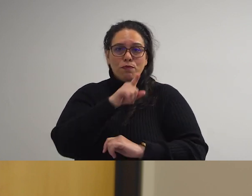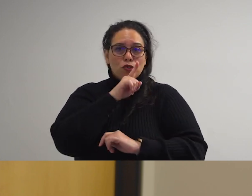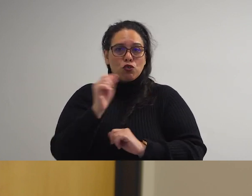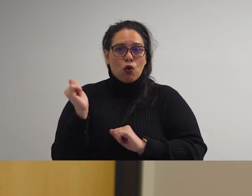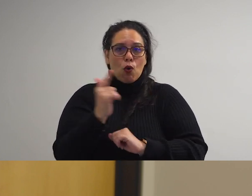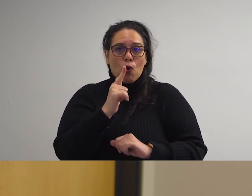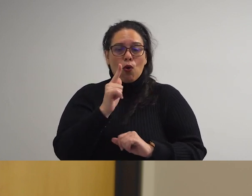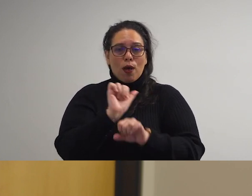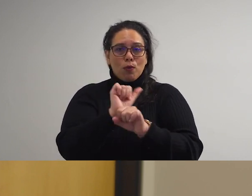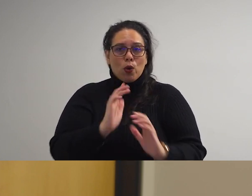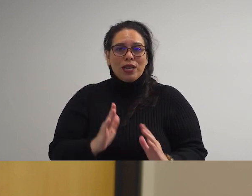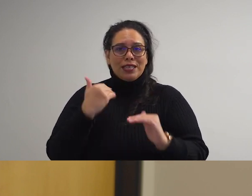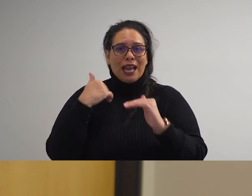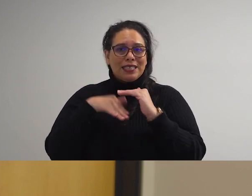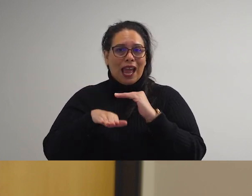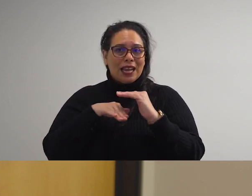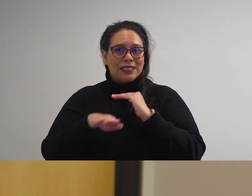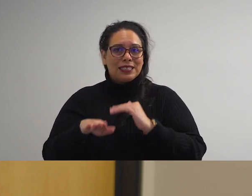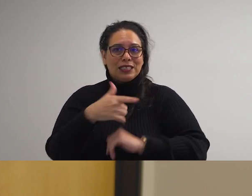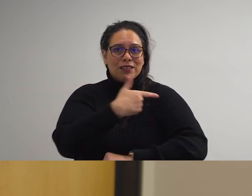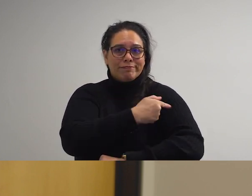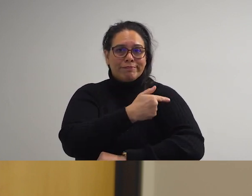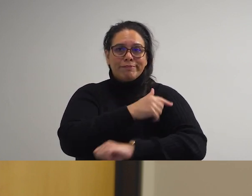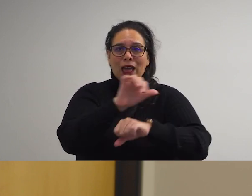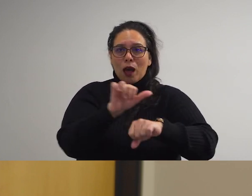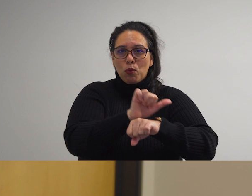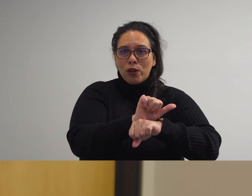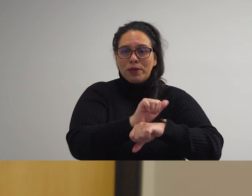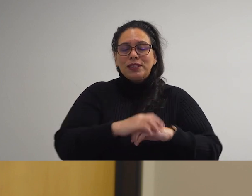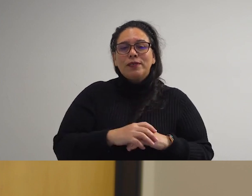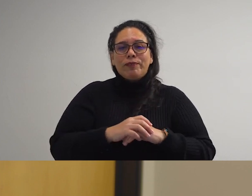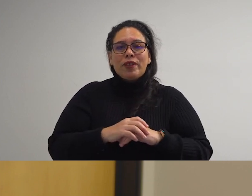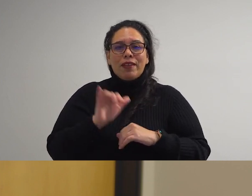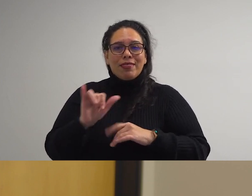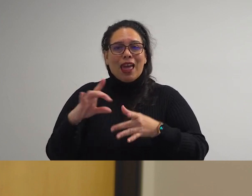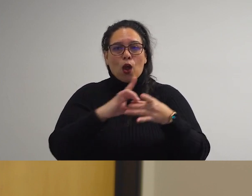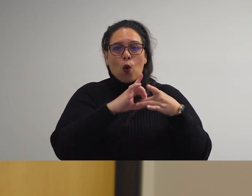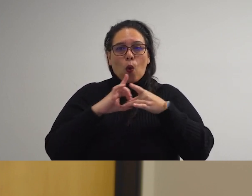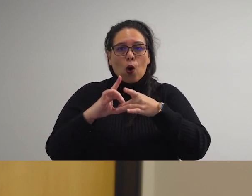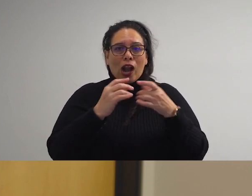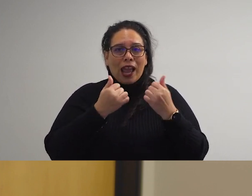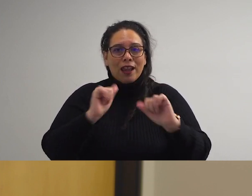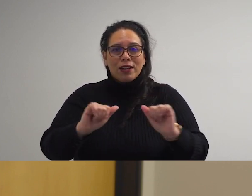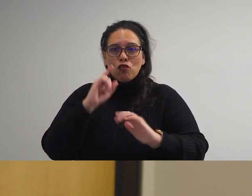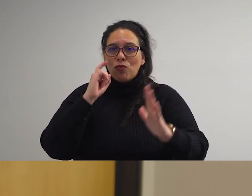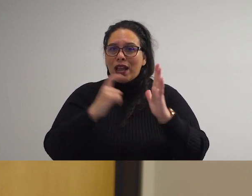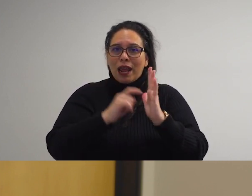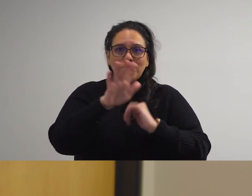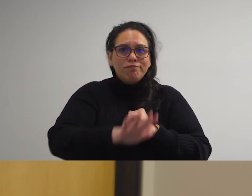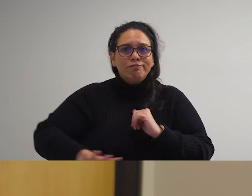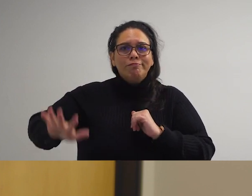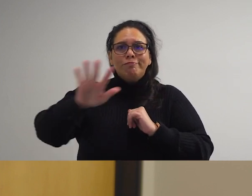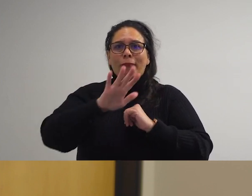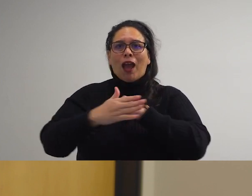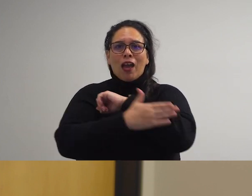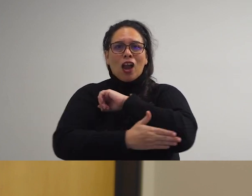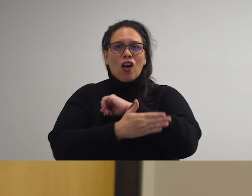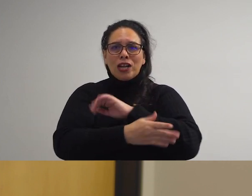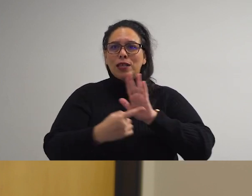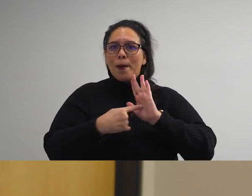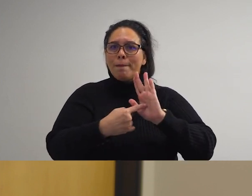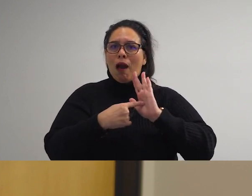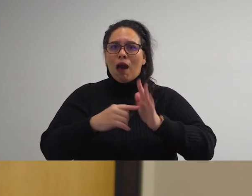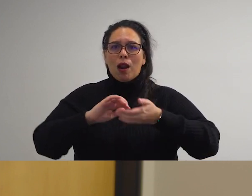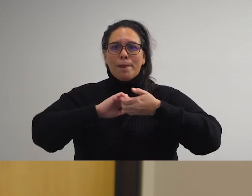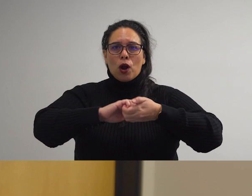each of our employees has access to vaccine appointments. This coordinated effort has been recognized throughout the country as a